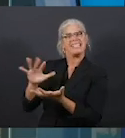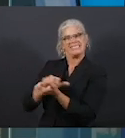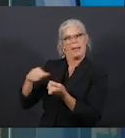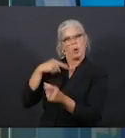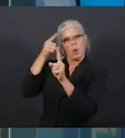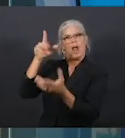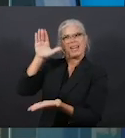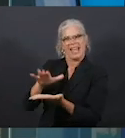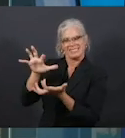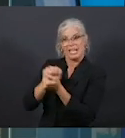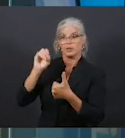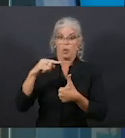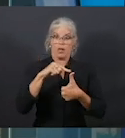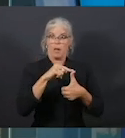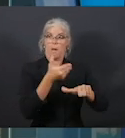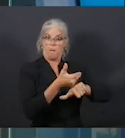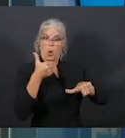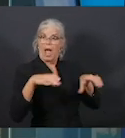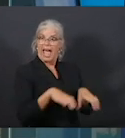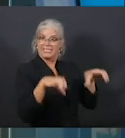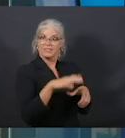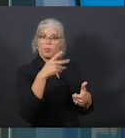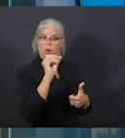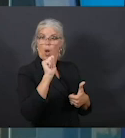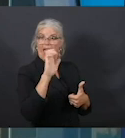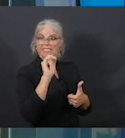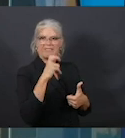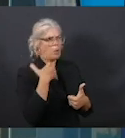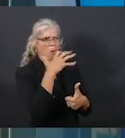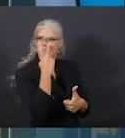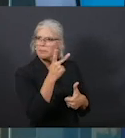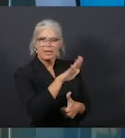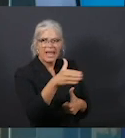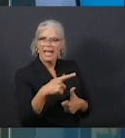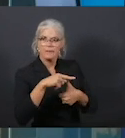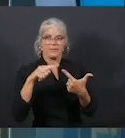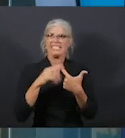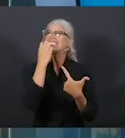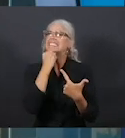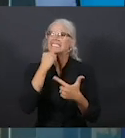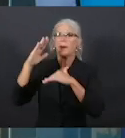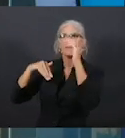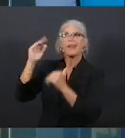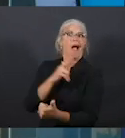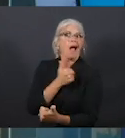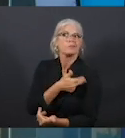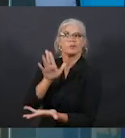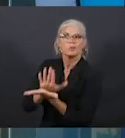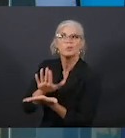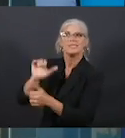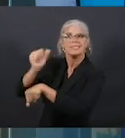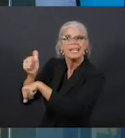be proactive. We wanted no loss of life in this particular disaster, and we wanted to protect critical infrastructure to prevent further cascading events.